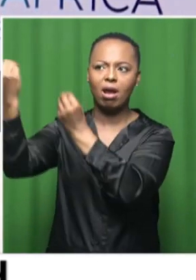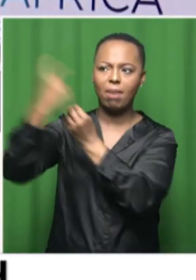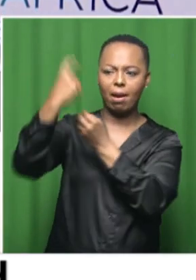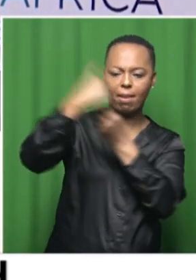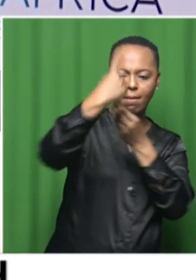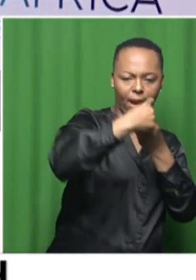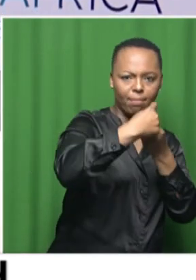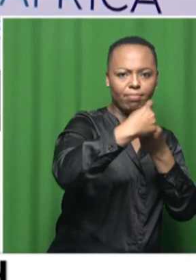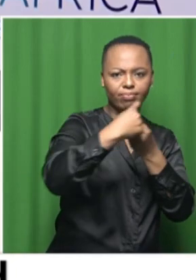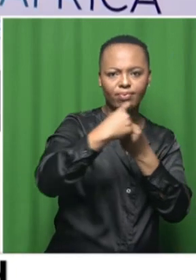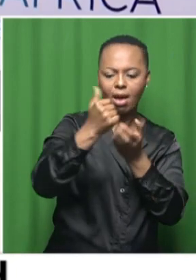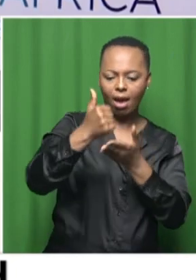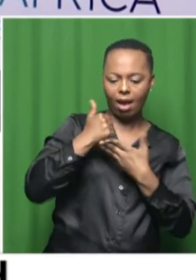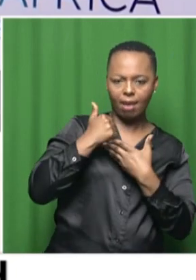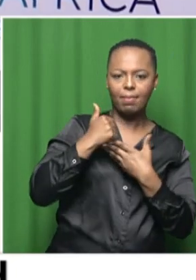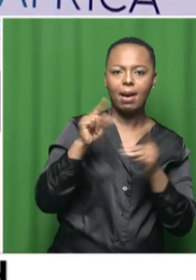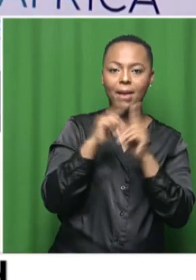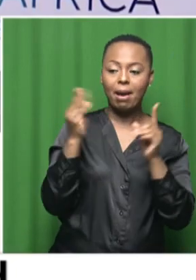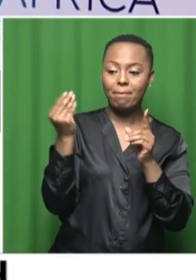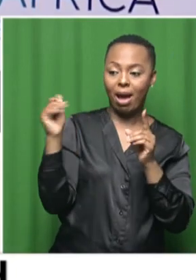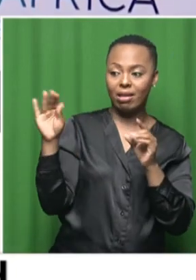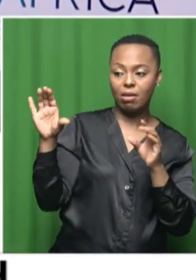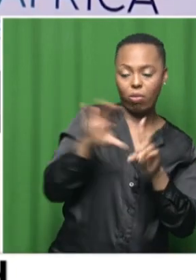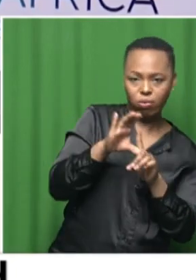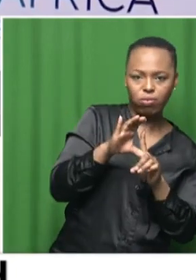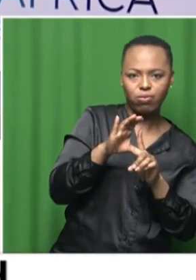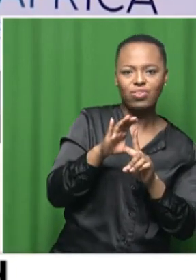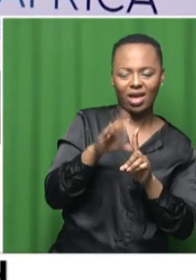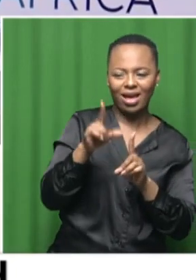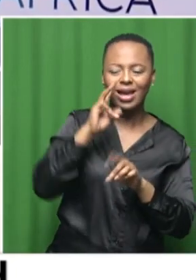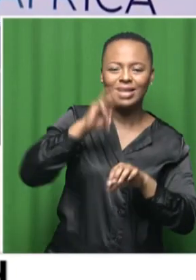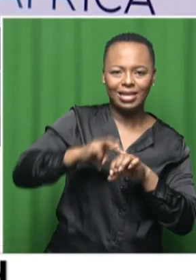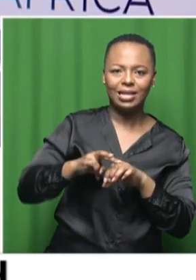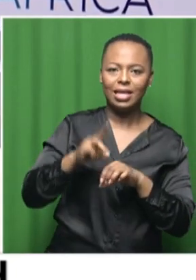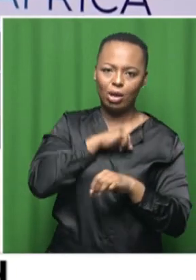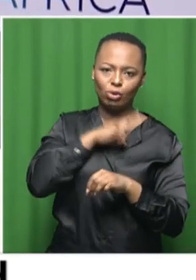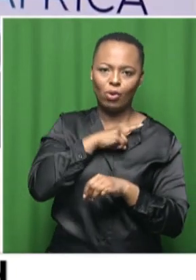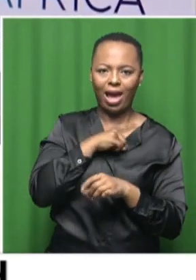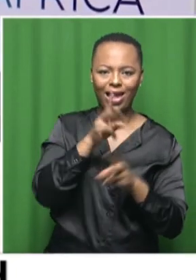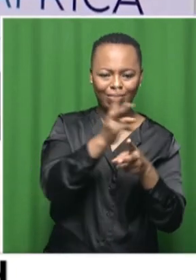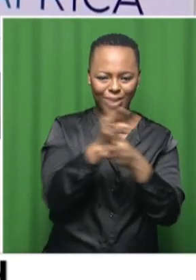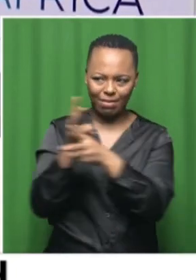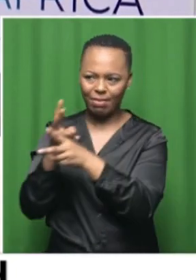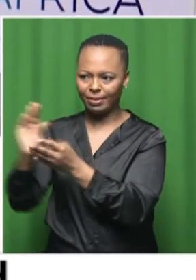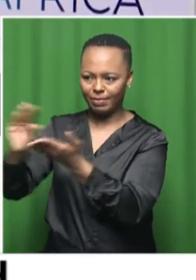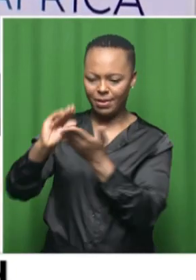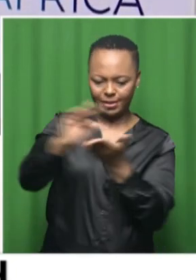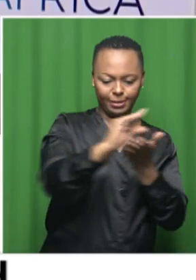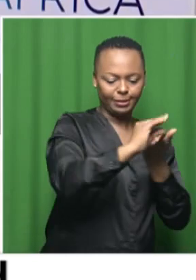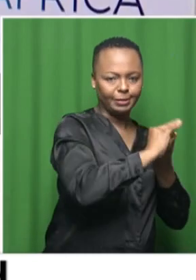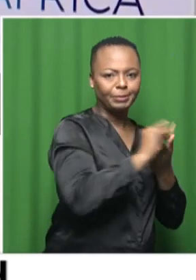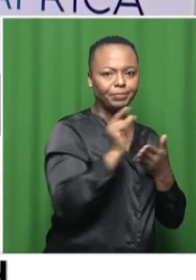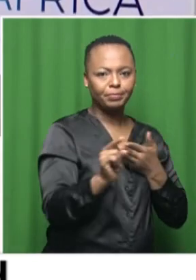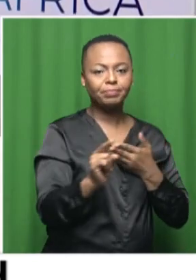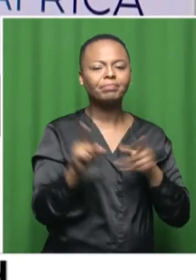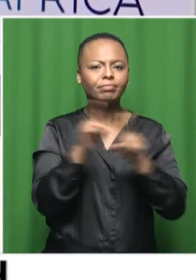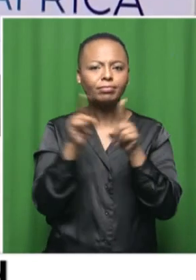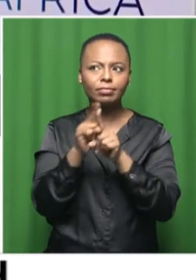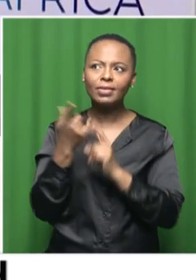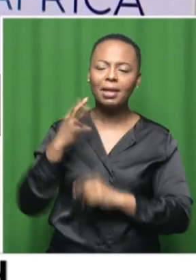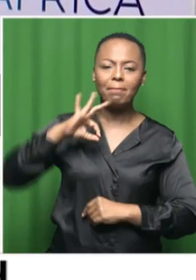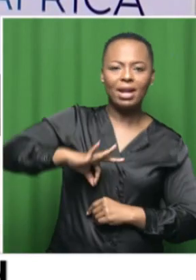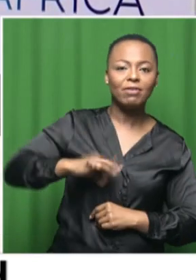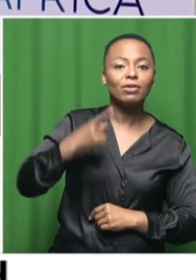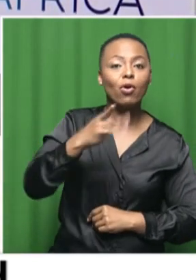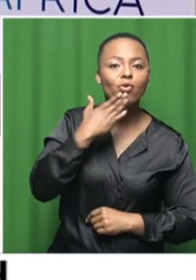you, but you need considerable amount of investments. And we hope that the net effect, the aggregate, is to the benefit of the